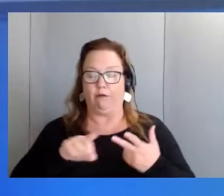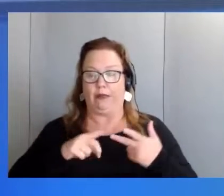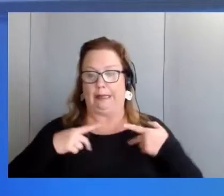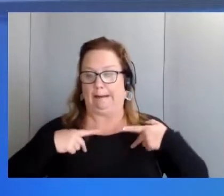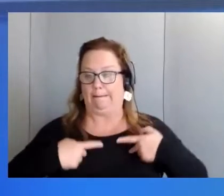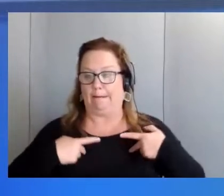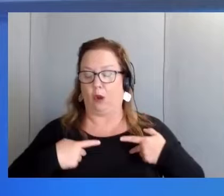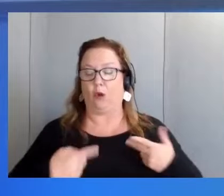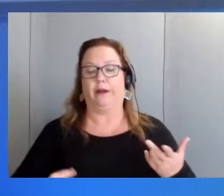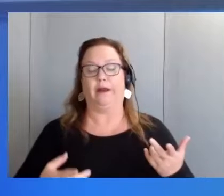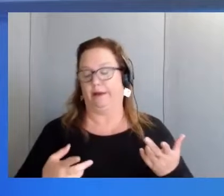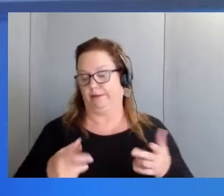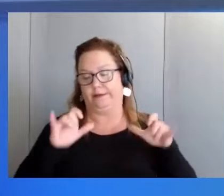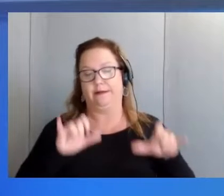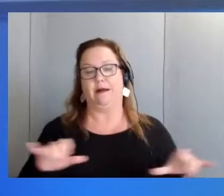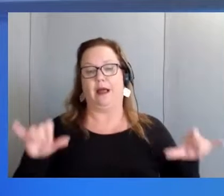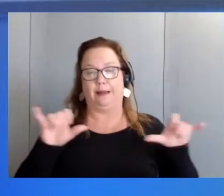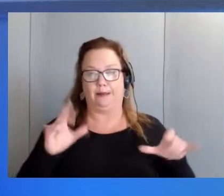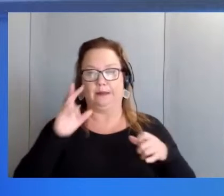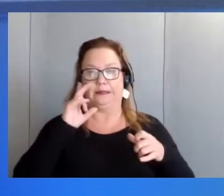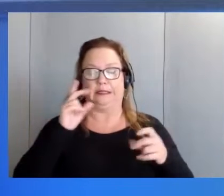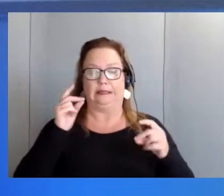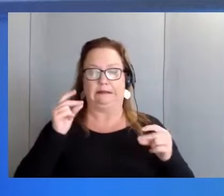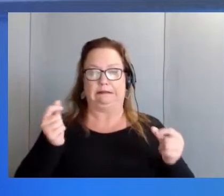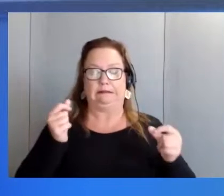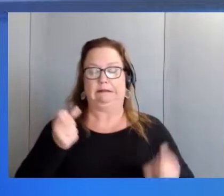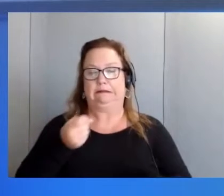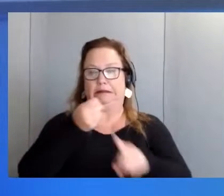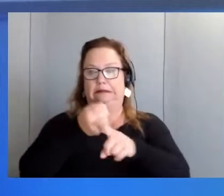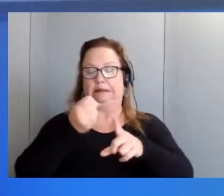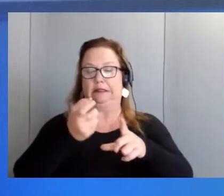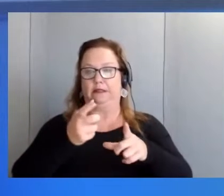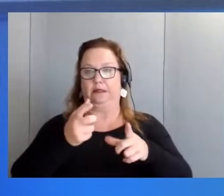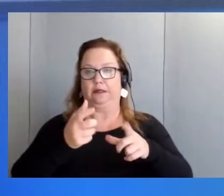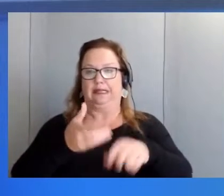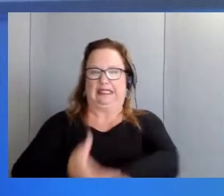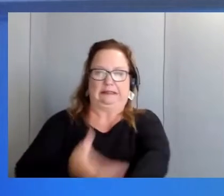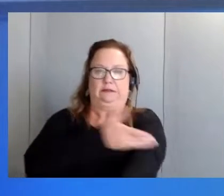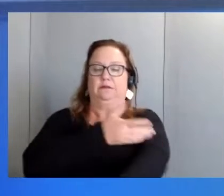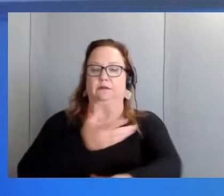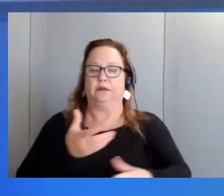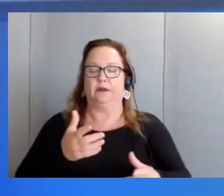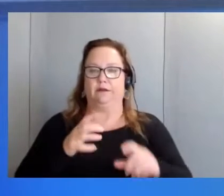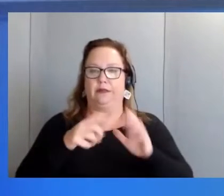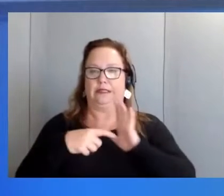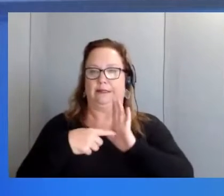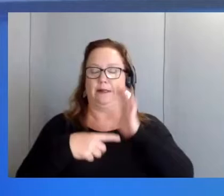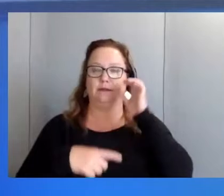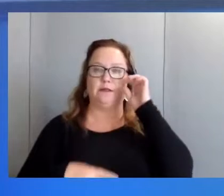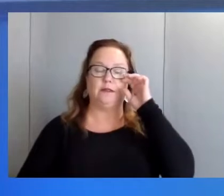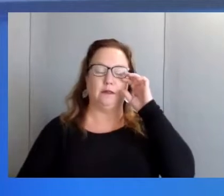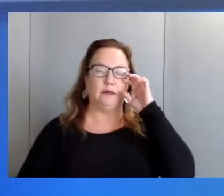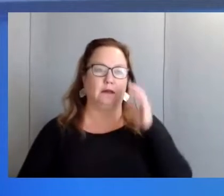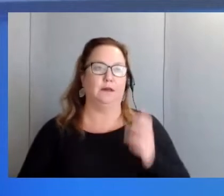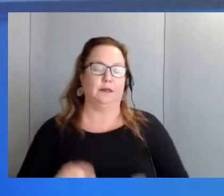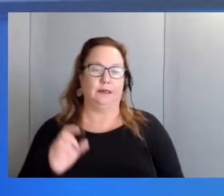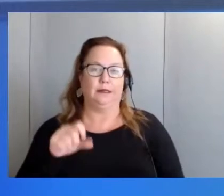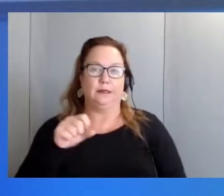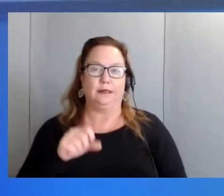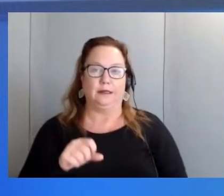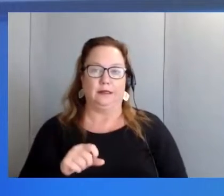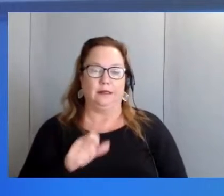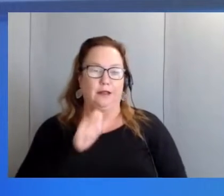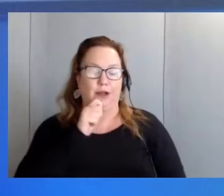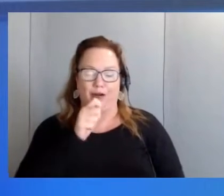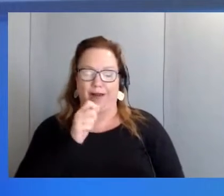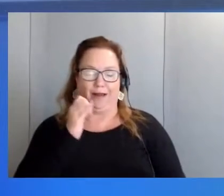so very common to see really sudden sort of what appears to be acceleration of the symptoms, so you're not imagining